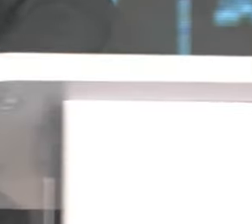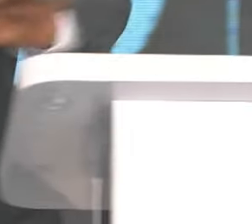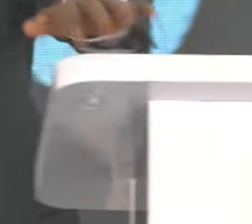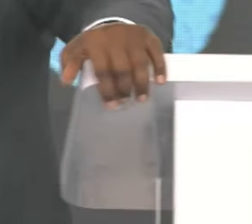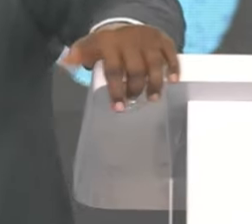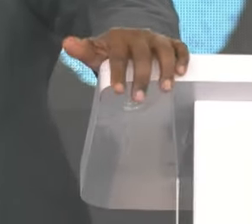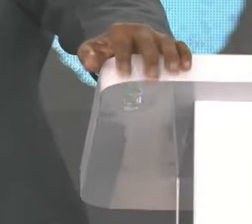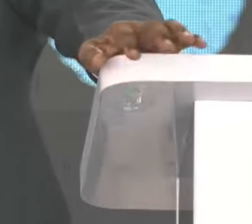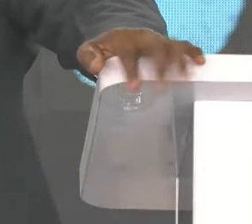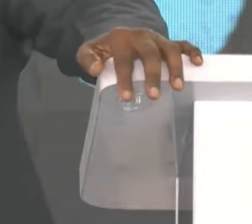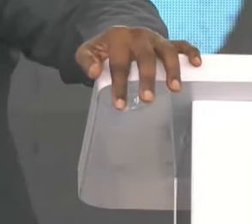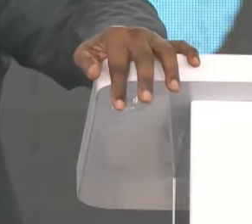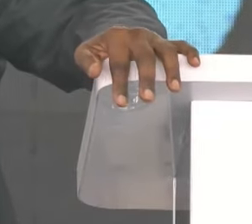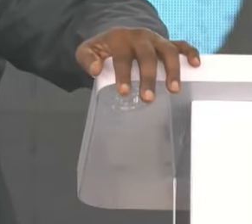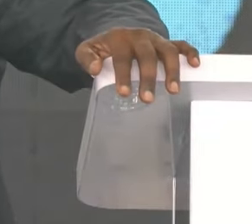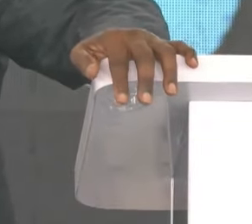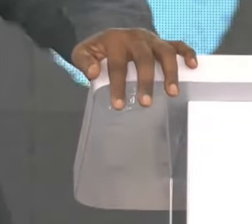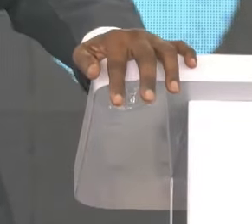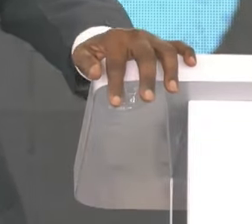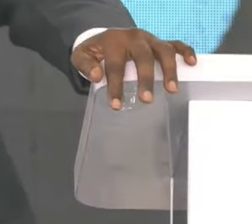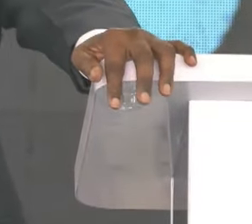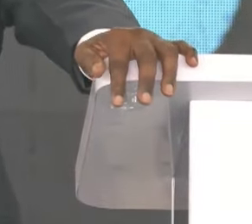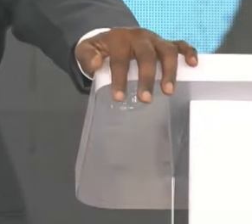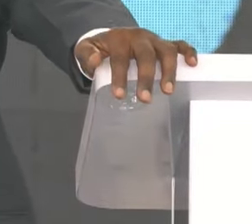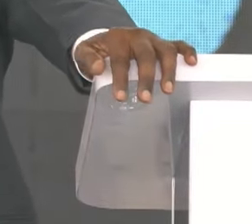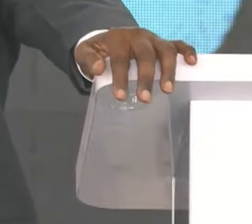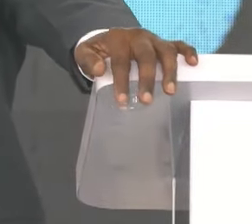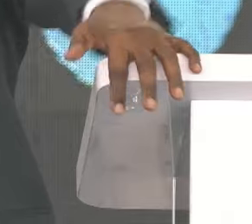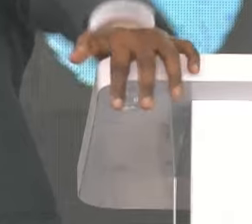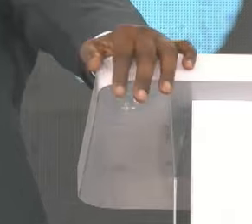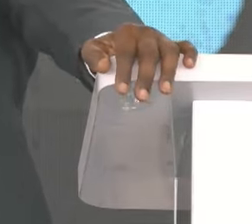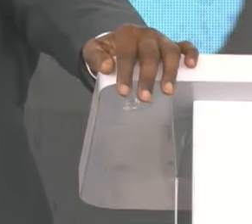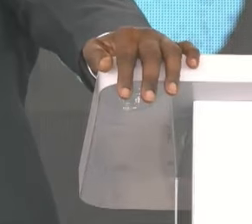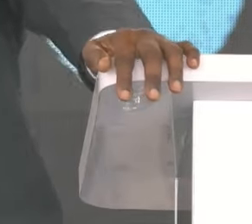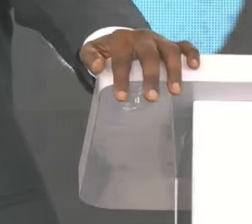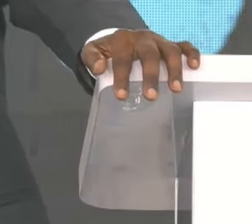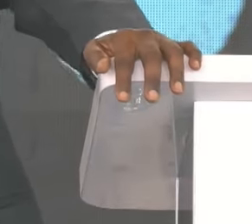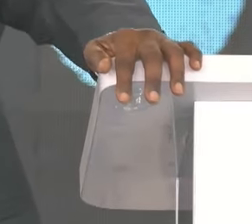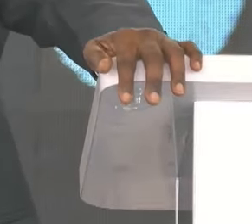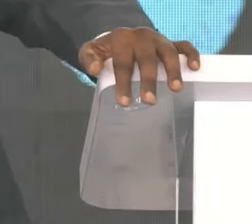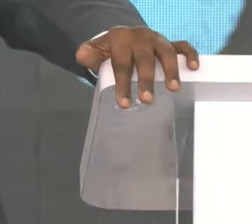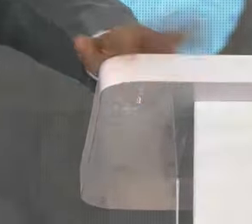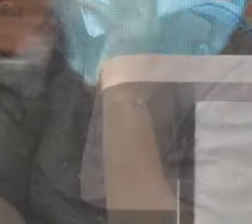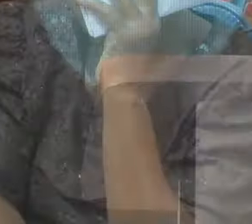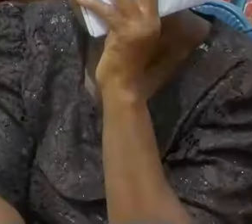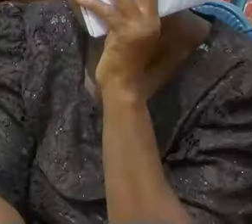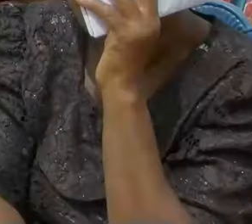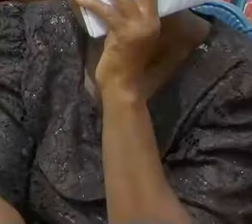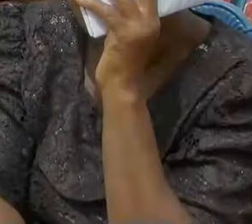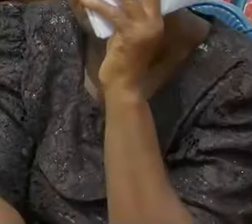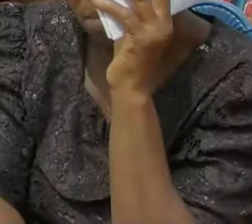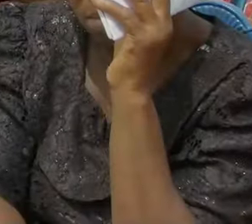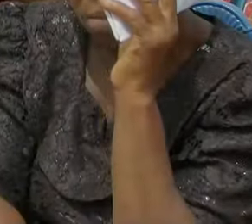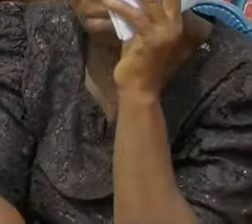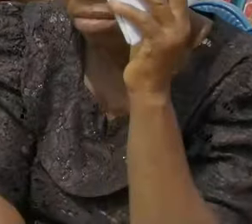only sees the ugliness. The beauty is in your eyes. And what do? When you look at